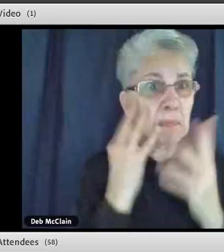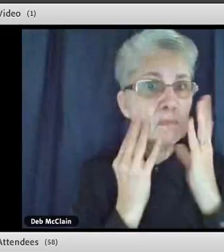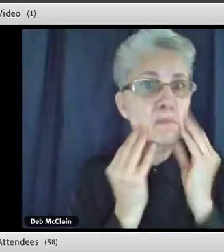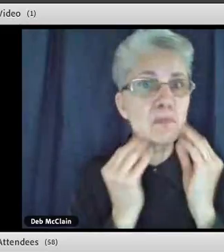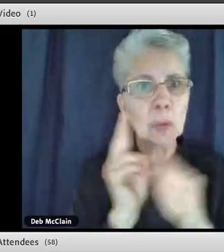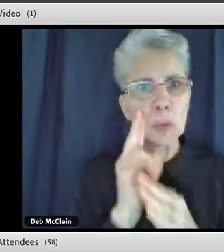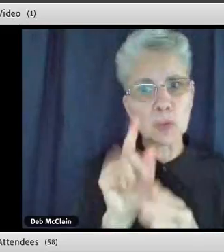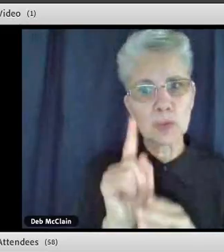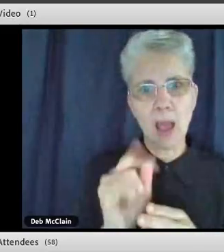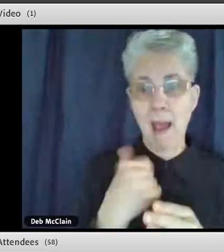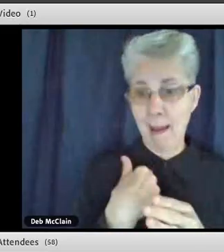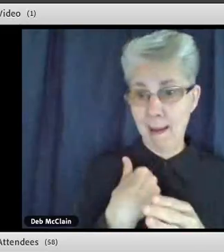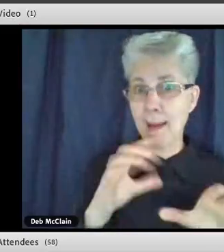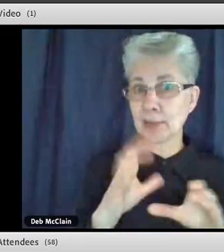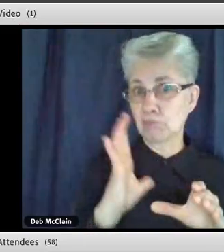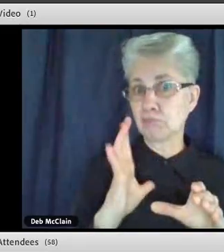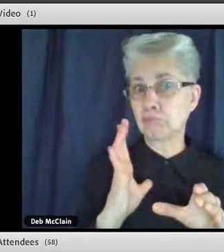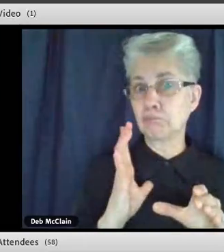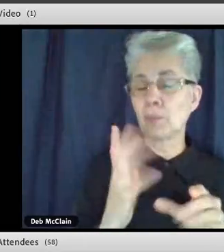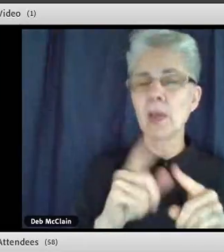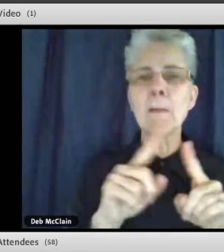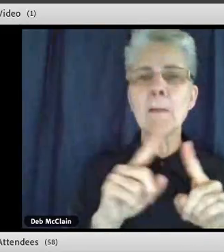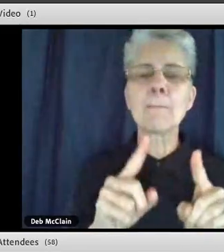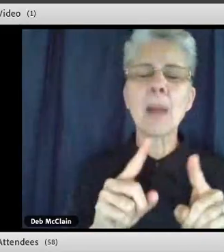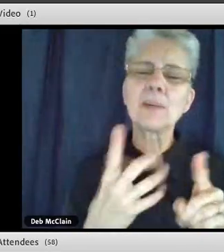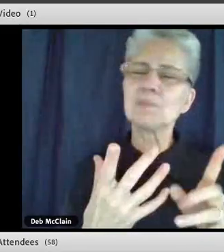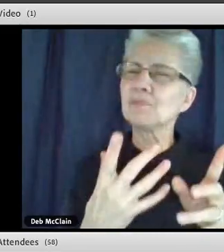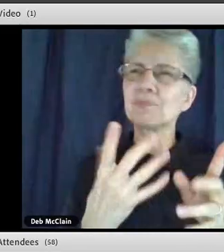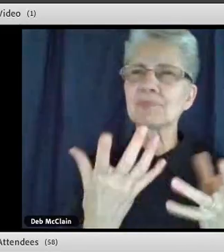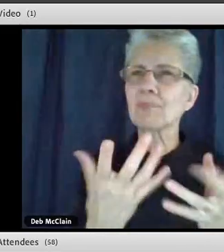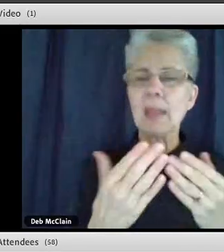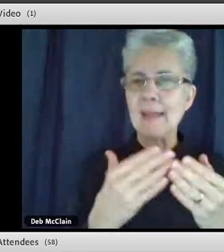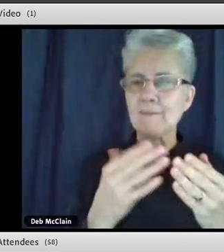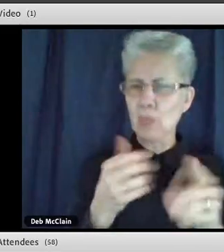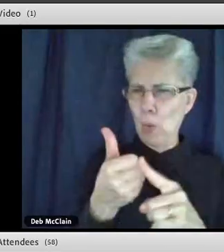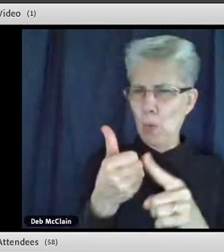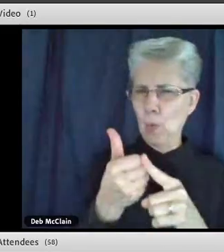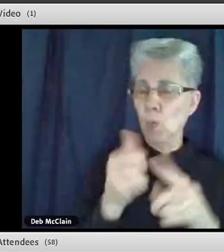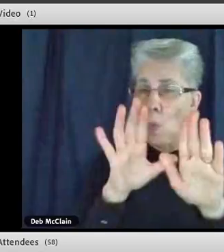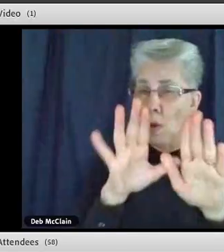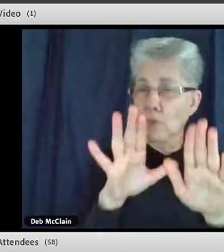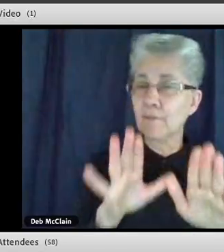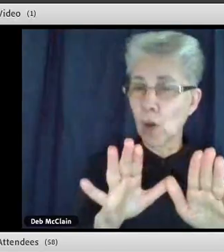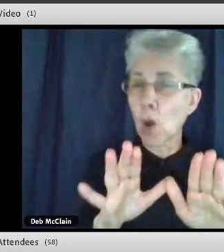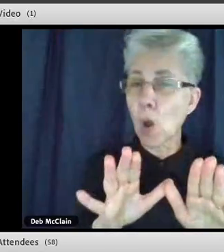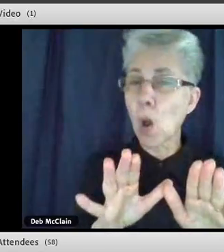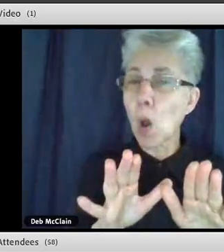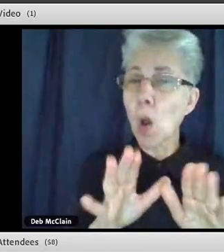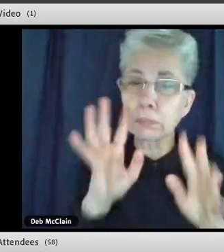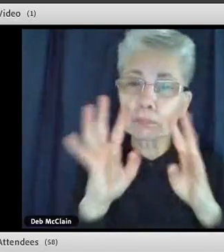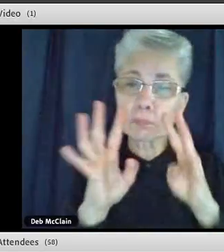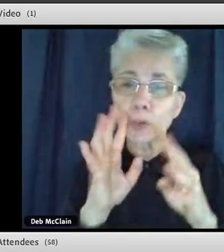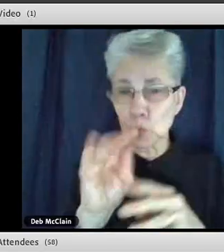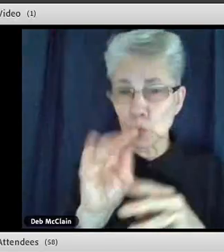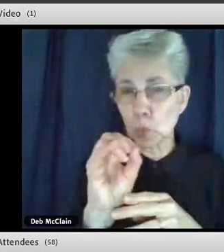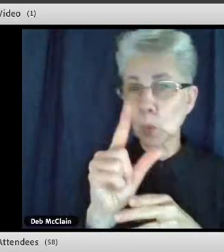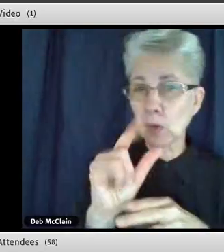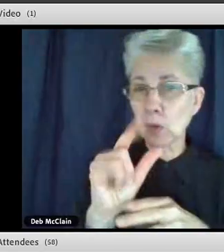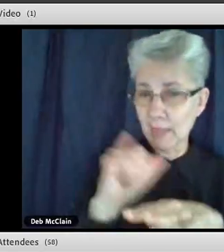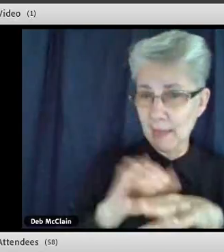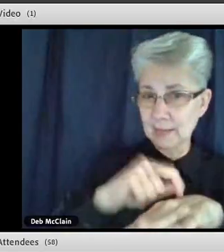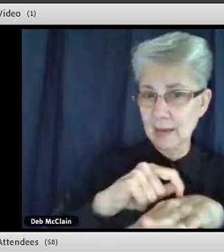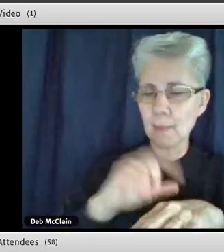one. I know that I did. But it just, even though it was a wonderful invention and tool,